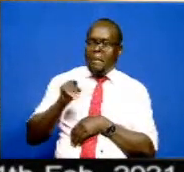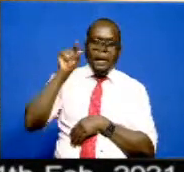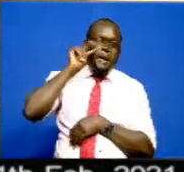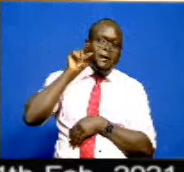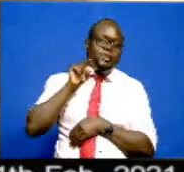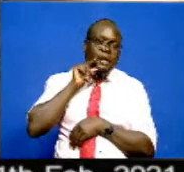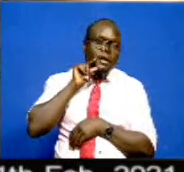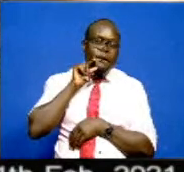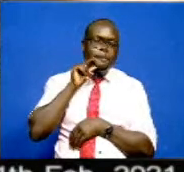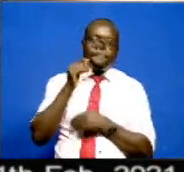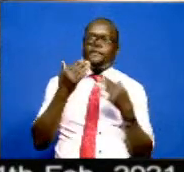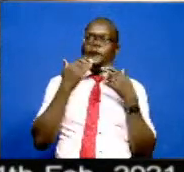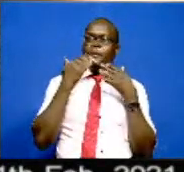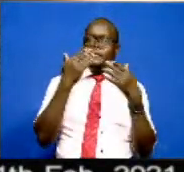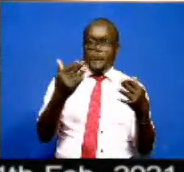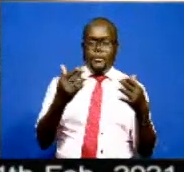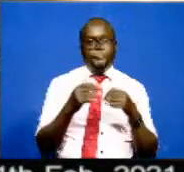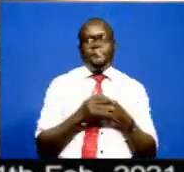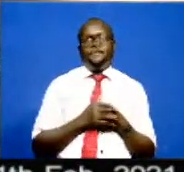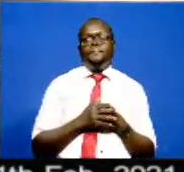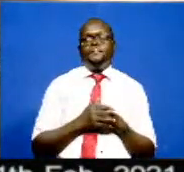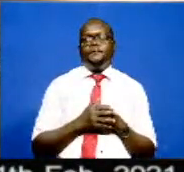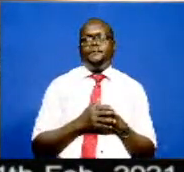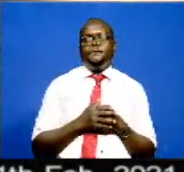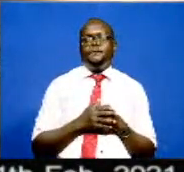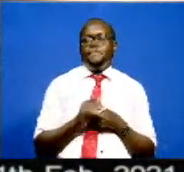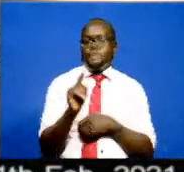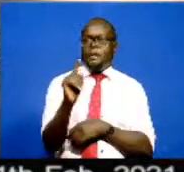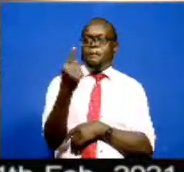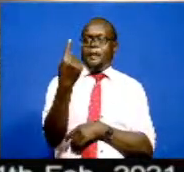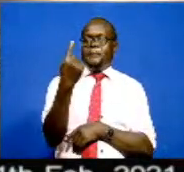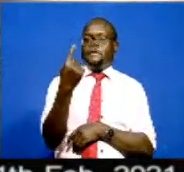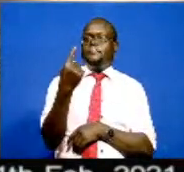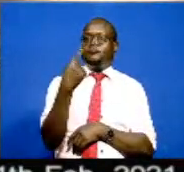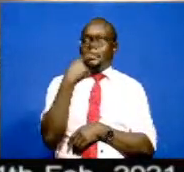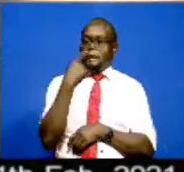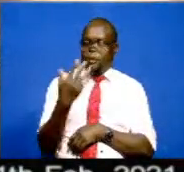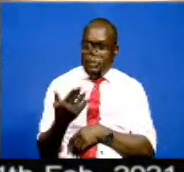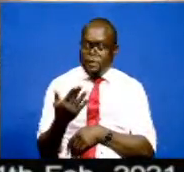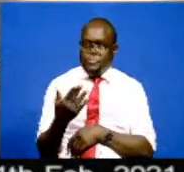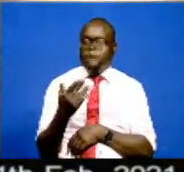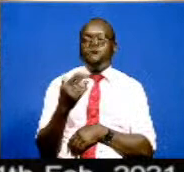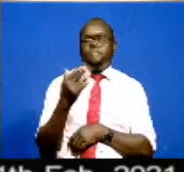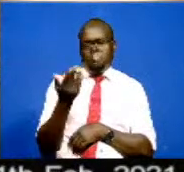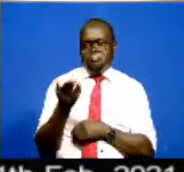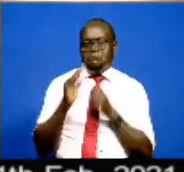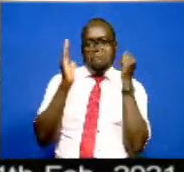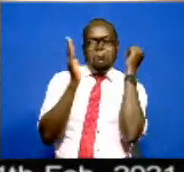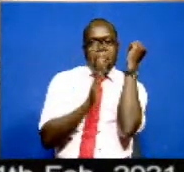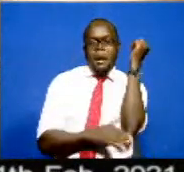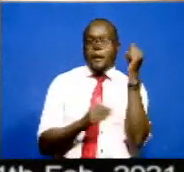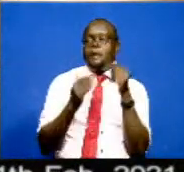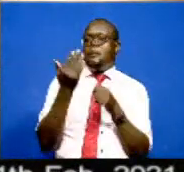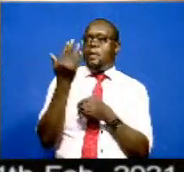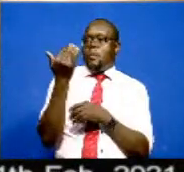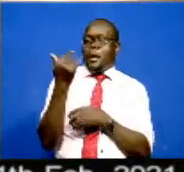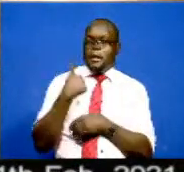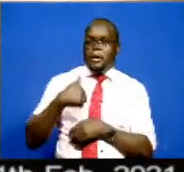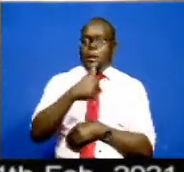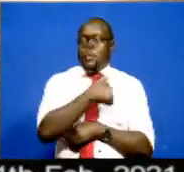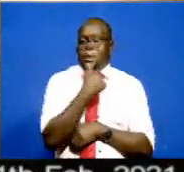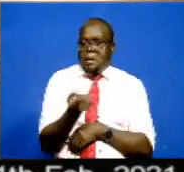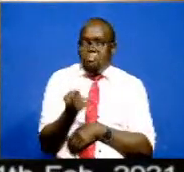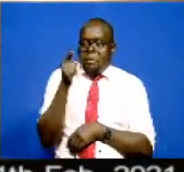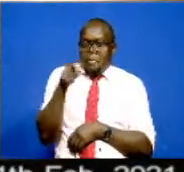Mr. Speaker. Mr. Speaker, first of all, let me just say that it's unfortunate that we are raising